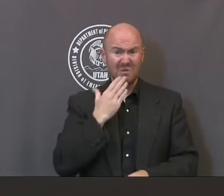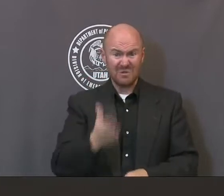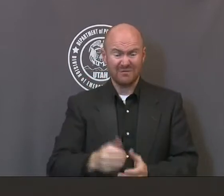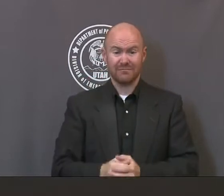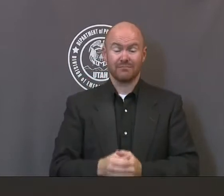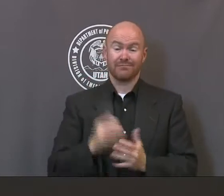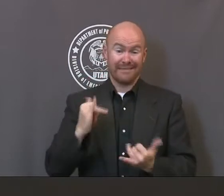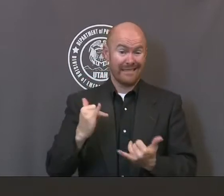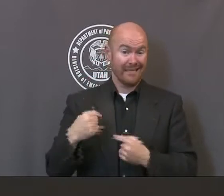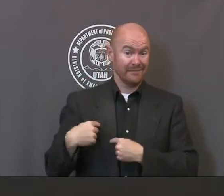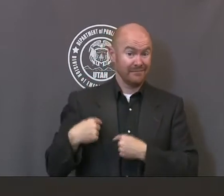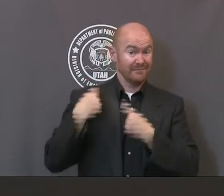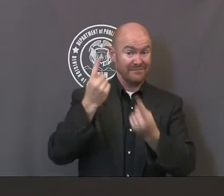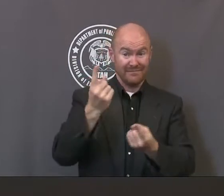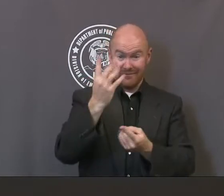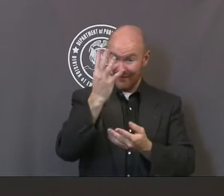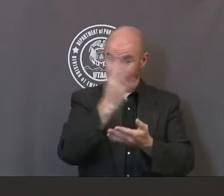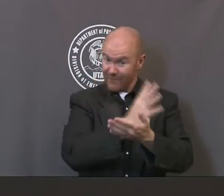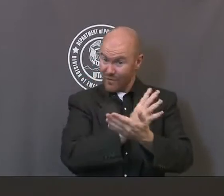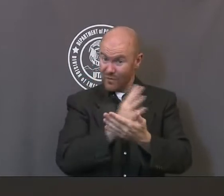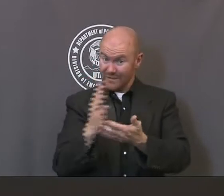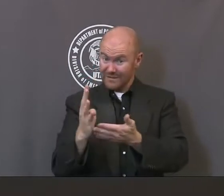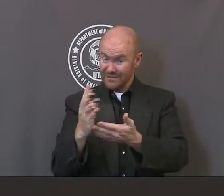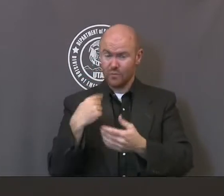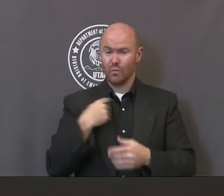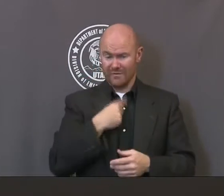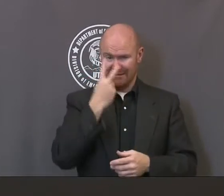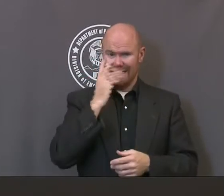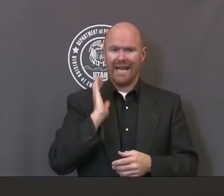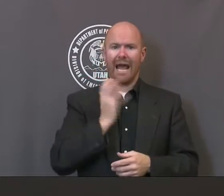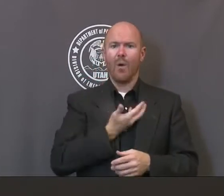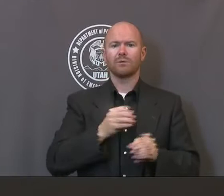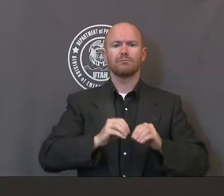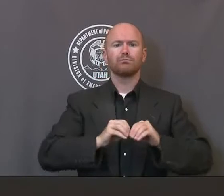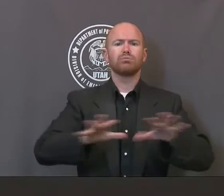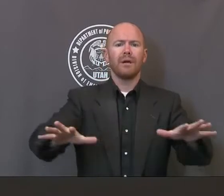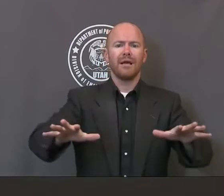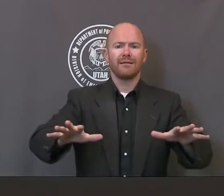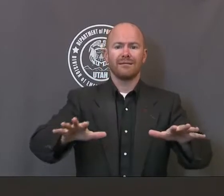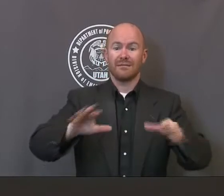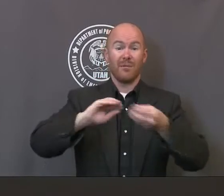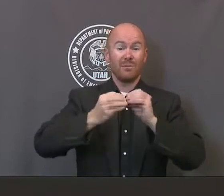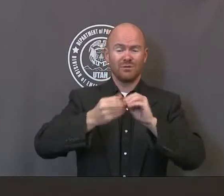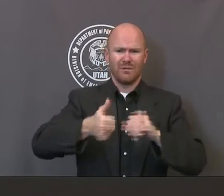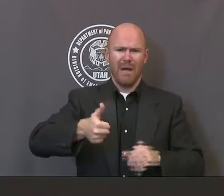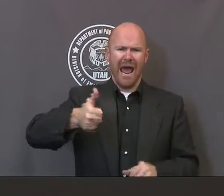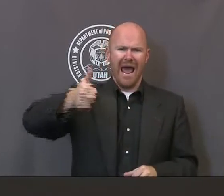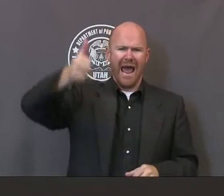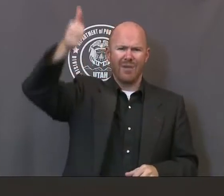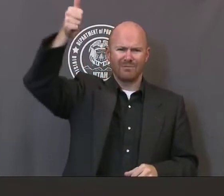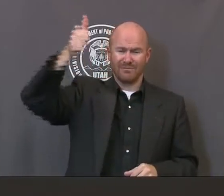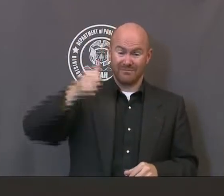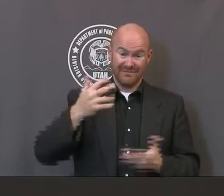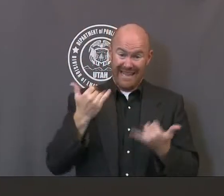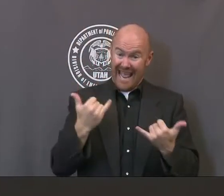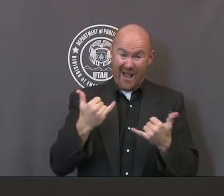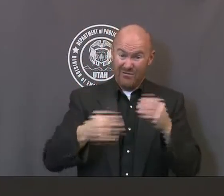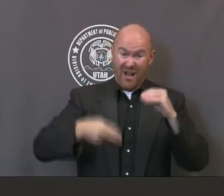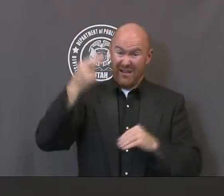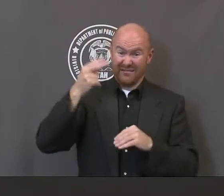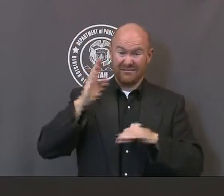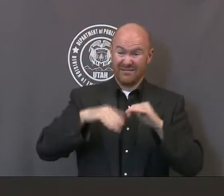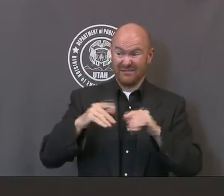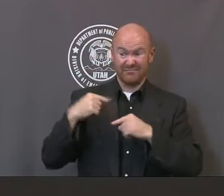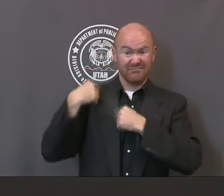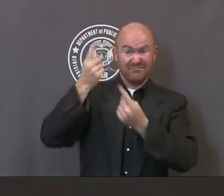Unfortunately, over the last 4 weeks, we have seen our infection rates and case counts skyrocket to the highest they have ever been.